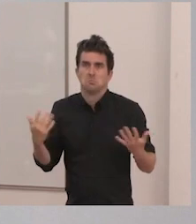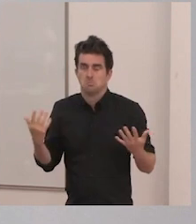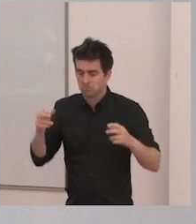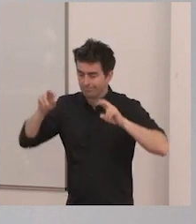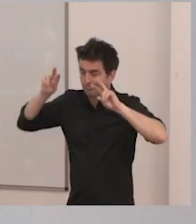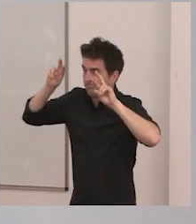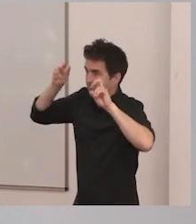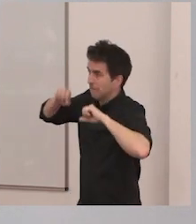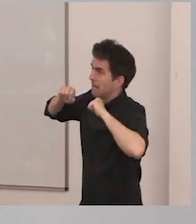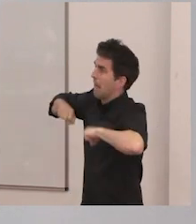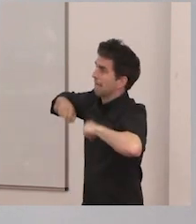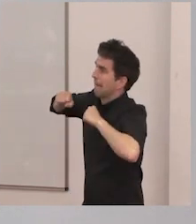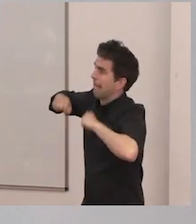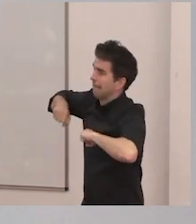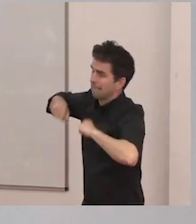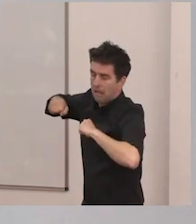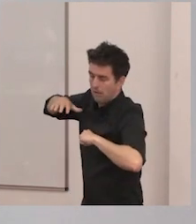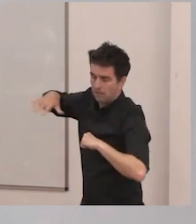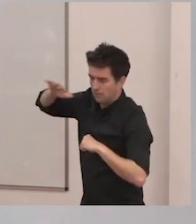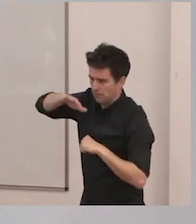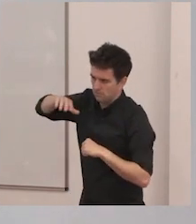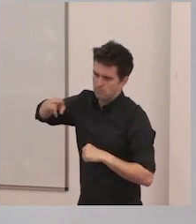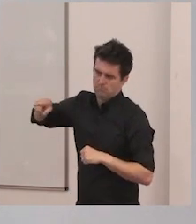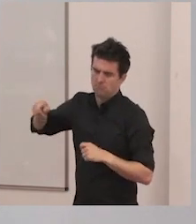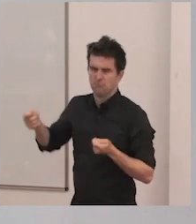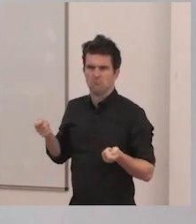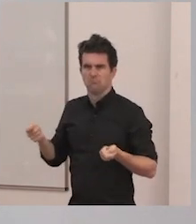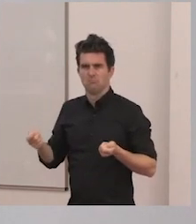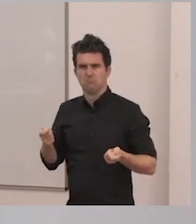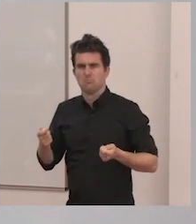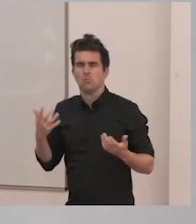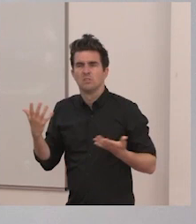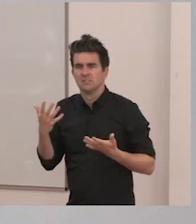disability and devalue people with disability.